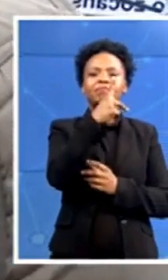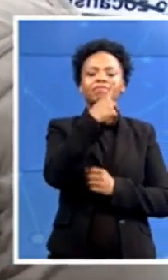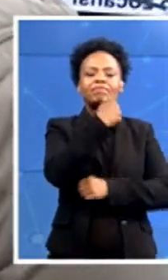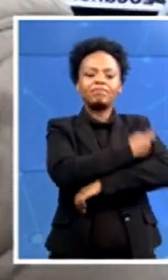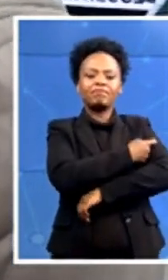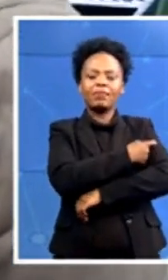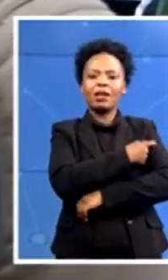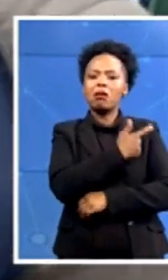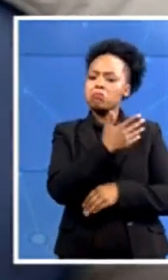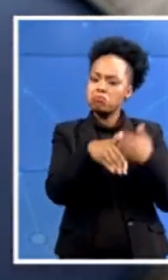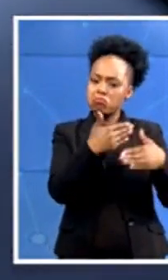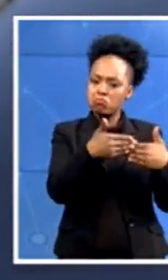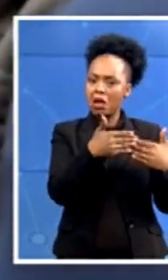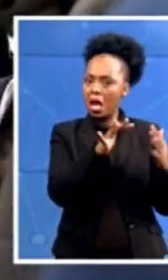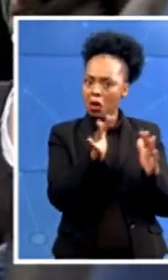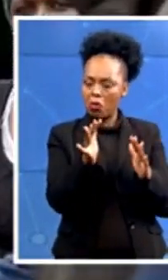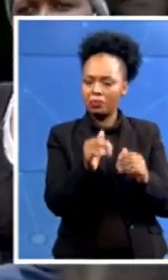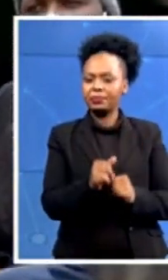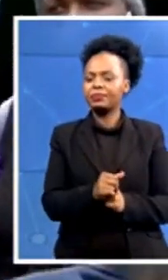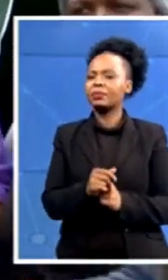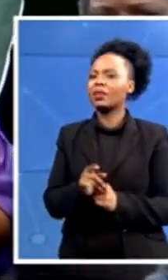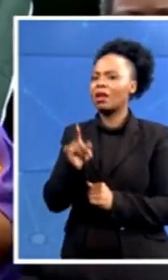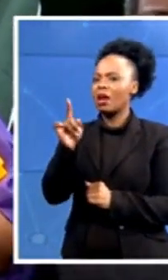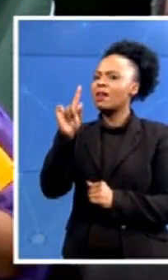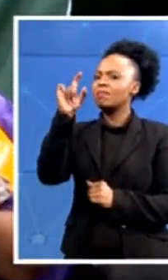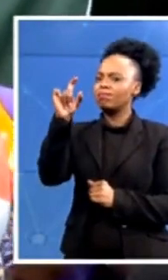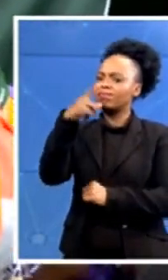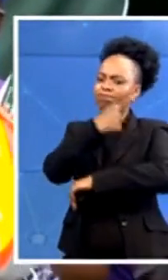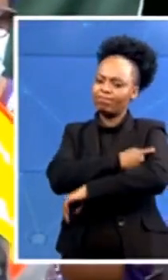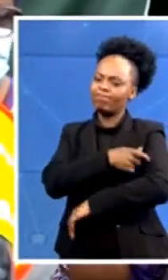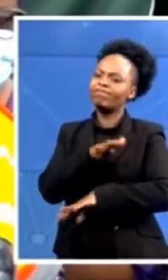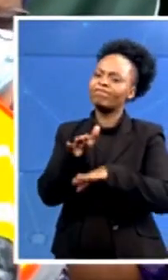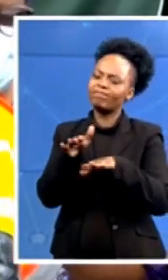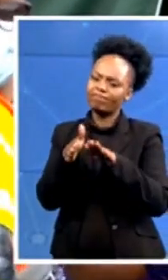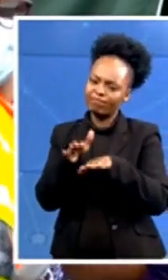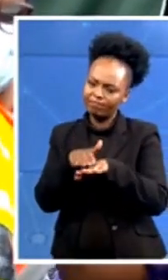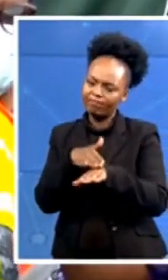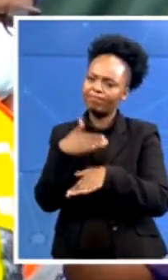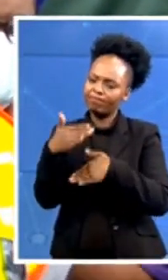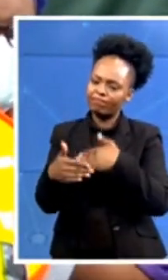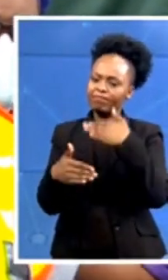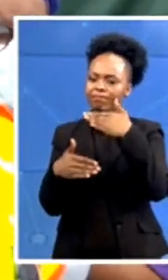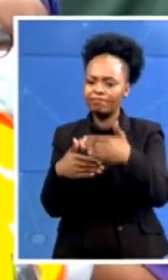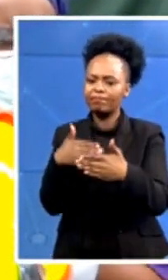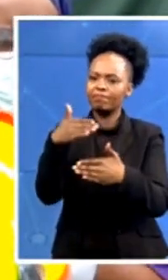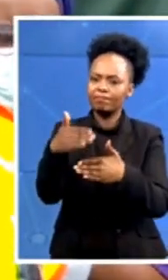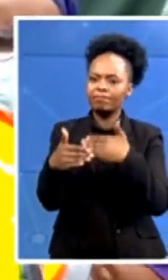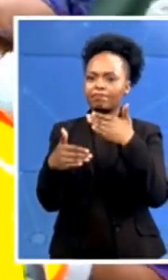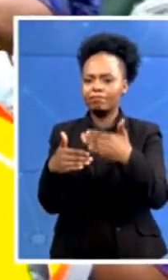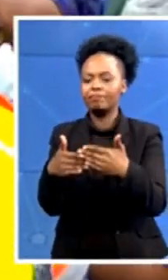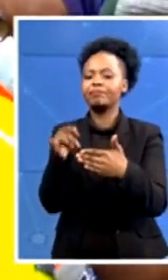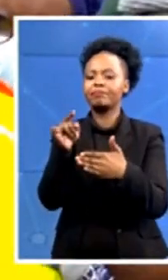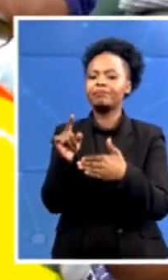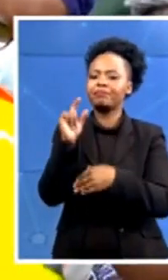steadily. We want to increase the pace. As we have said, that our target is to reach